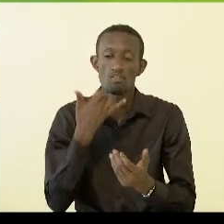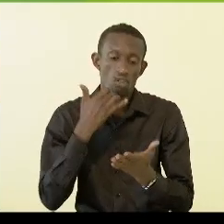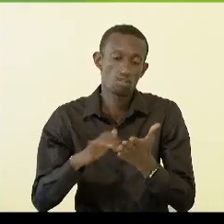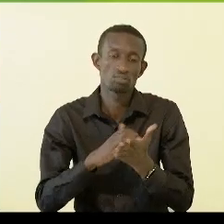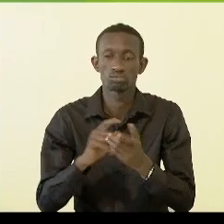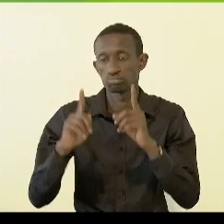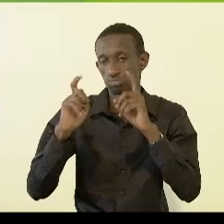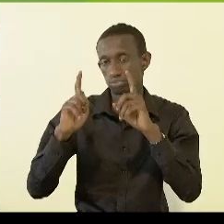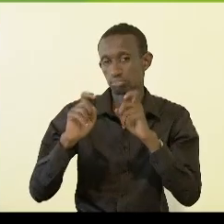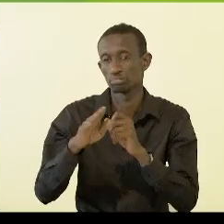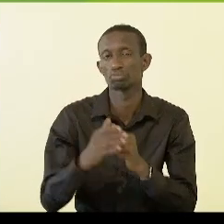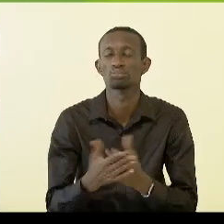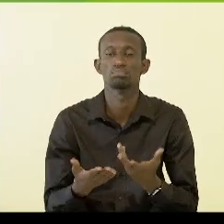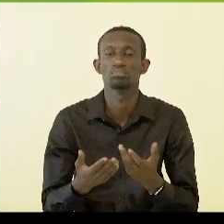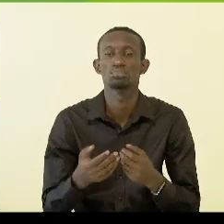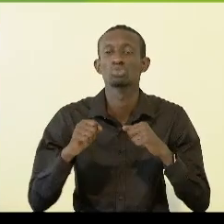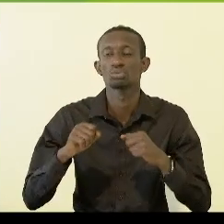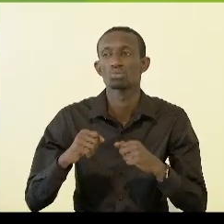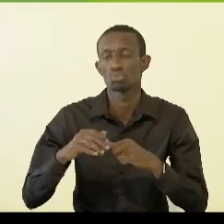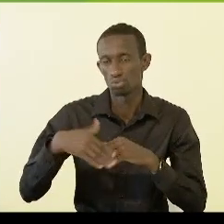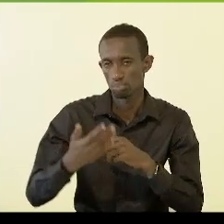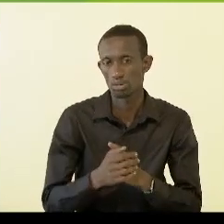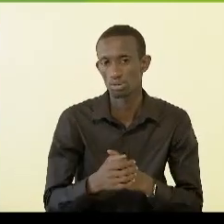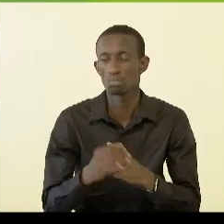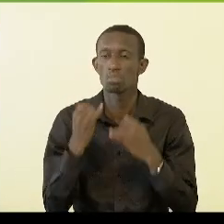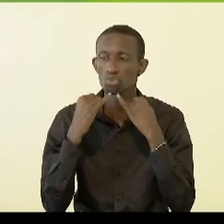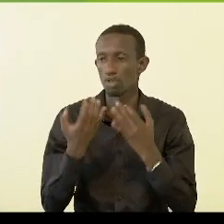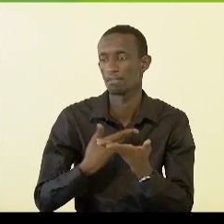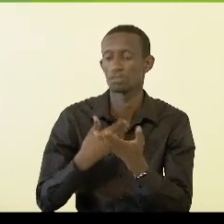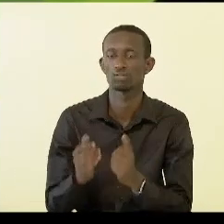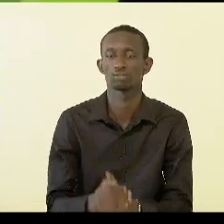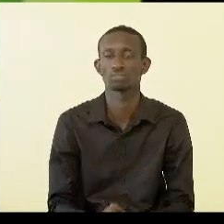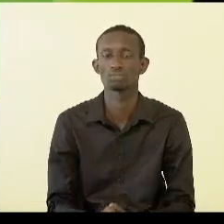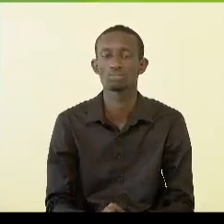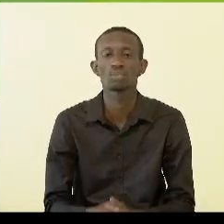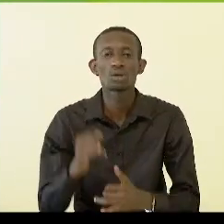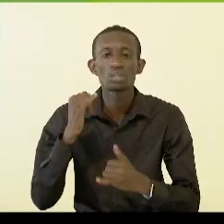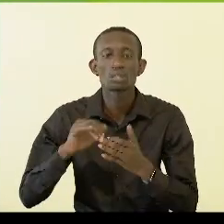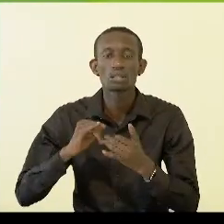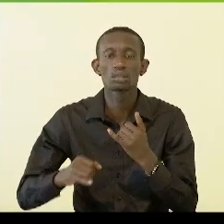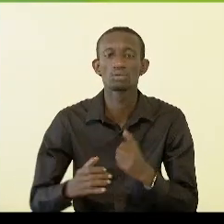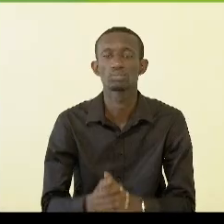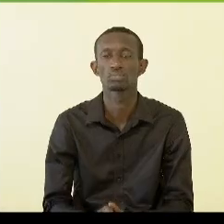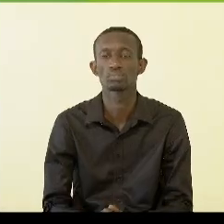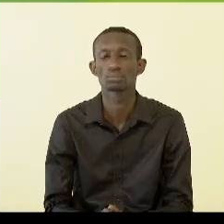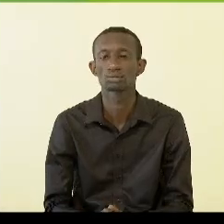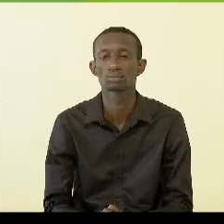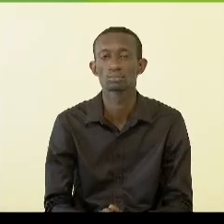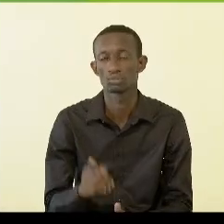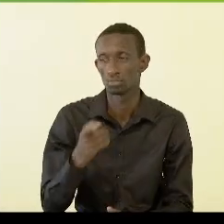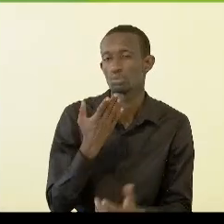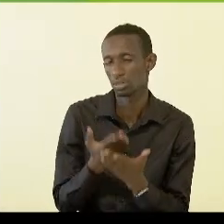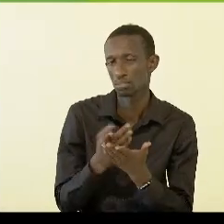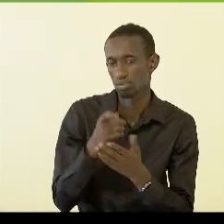smartphone, so that you can be able to capture all the information. And lastly, this is what you are